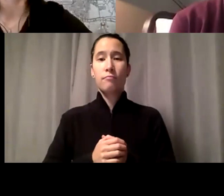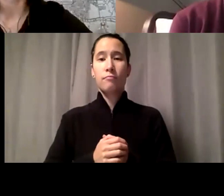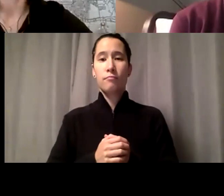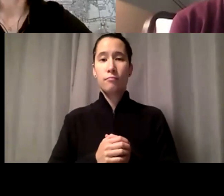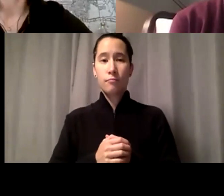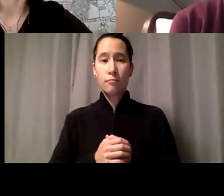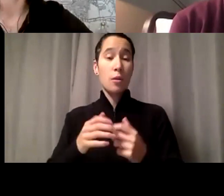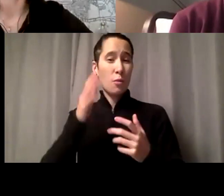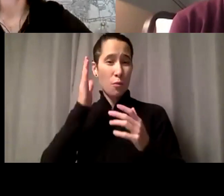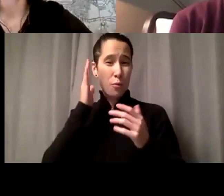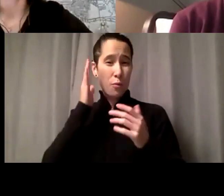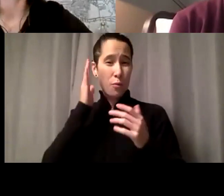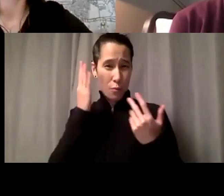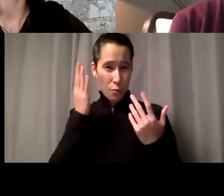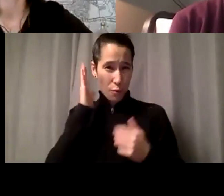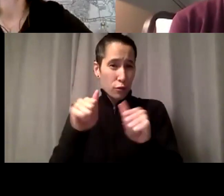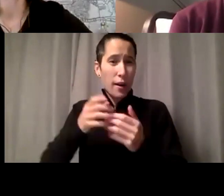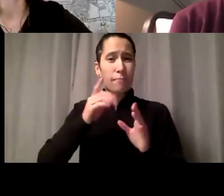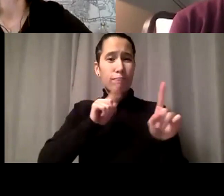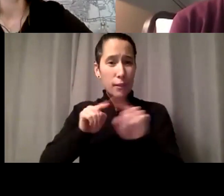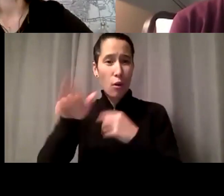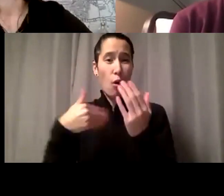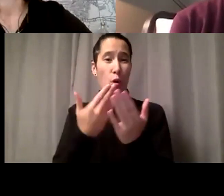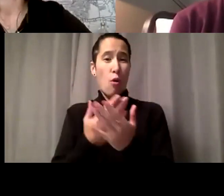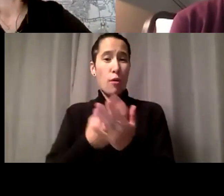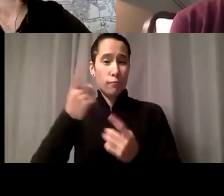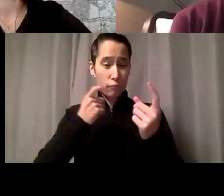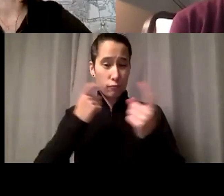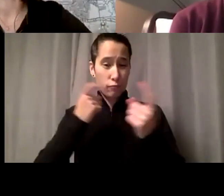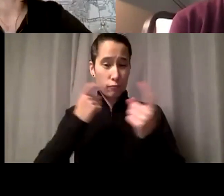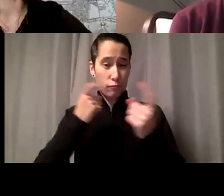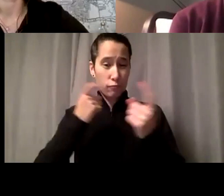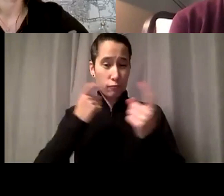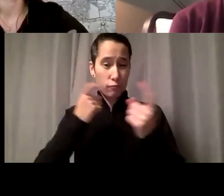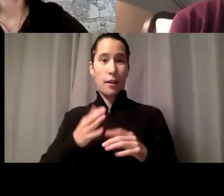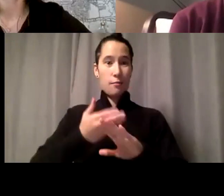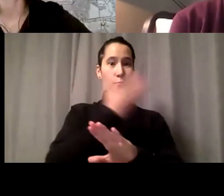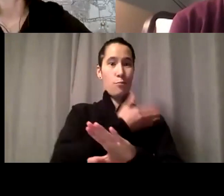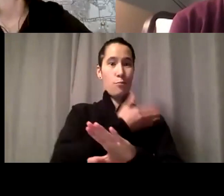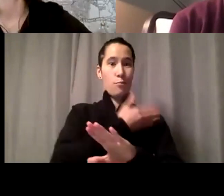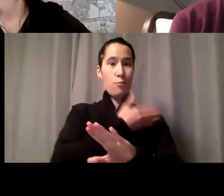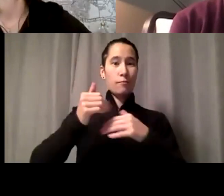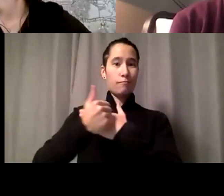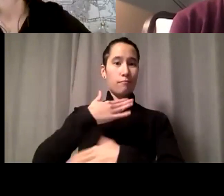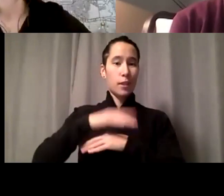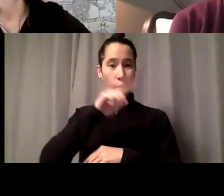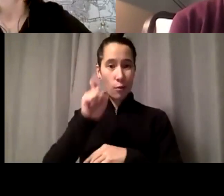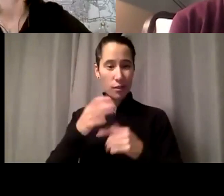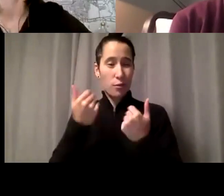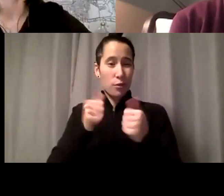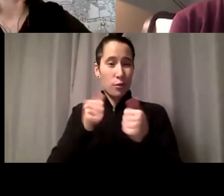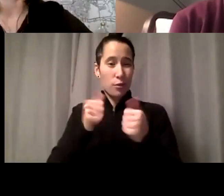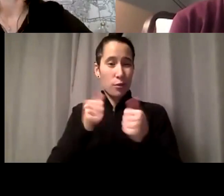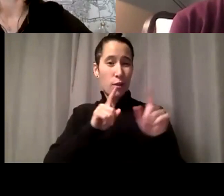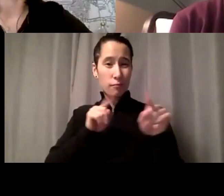possible. We had nearly 150 pre-submitted, and we know that it will be nearly impossible to answer all the